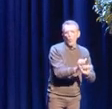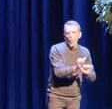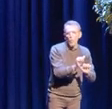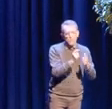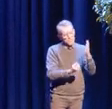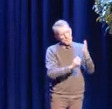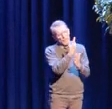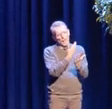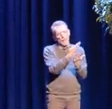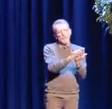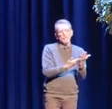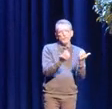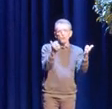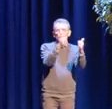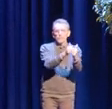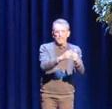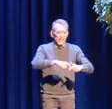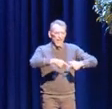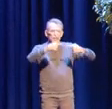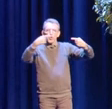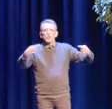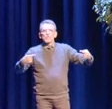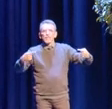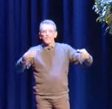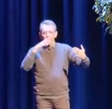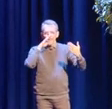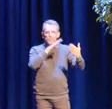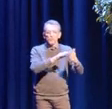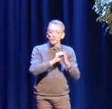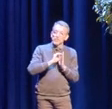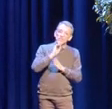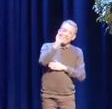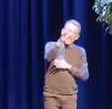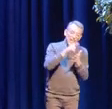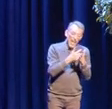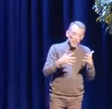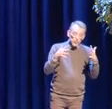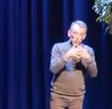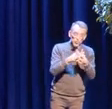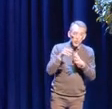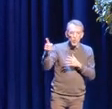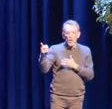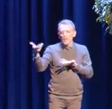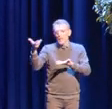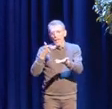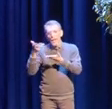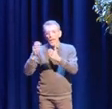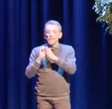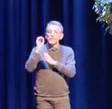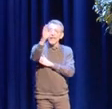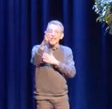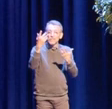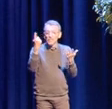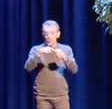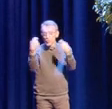case for a treaty and an alternative approach. And I sent it to Andrew. He wordsmithed it a bit, and we sent it off to the Guardian